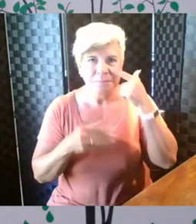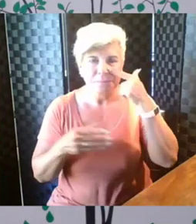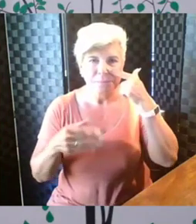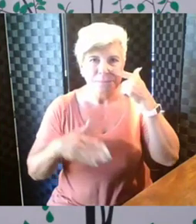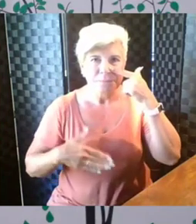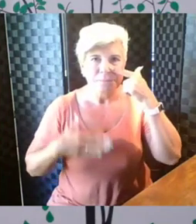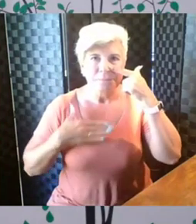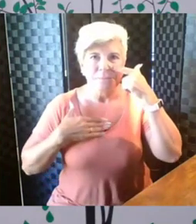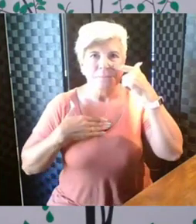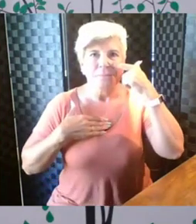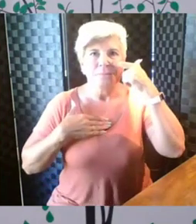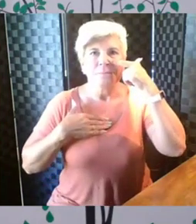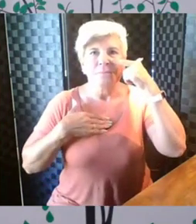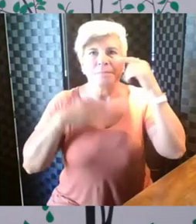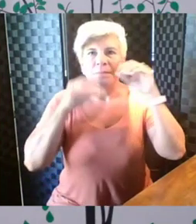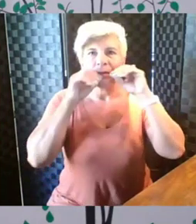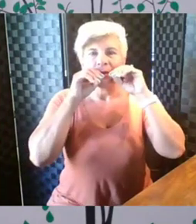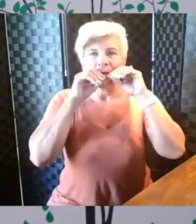in,